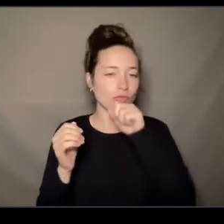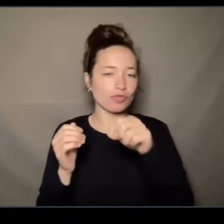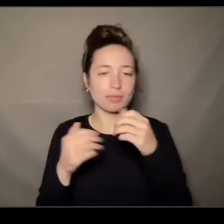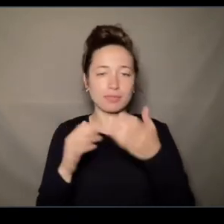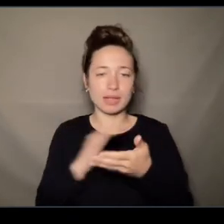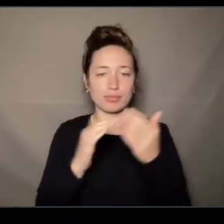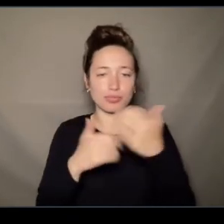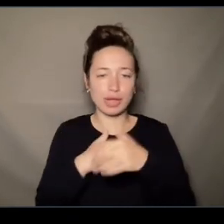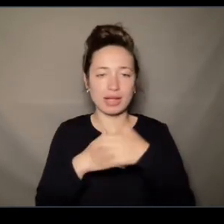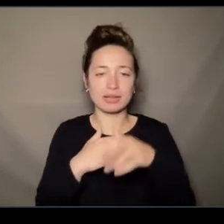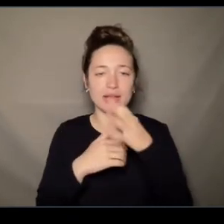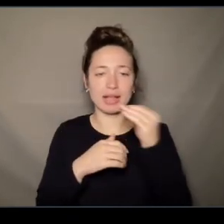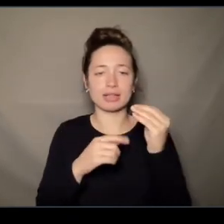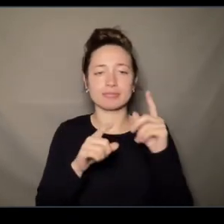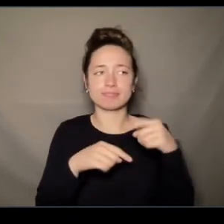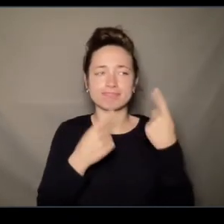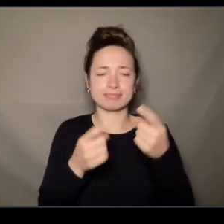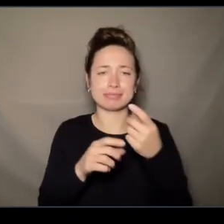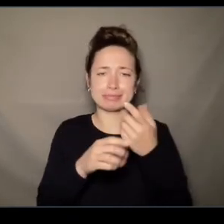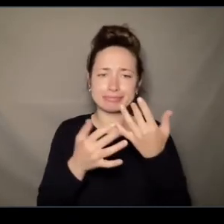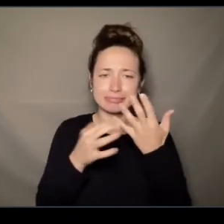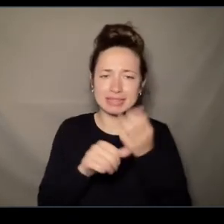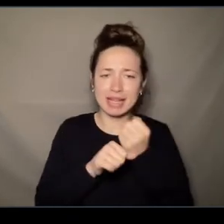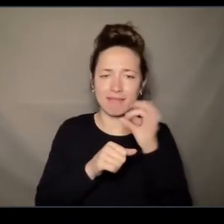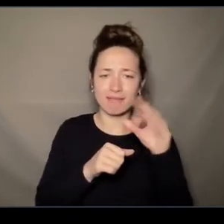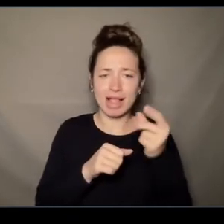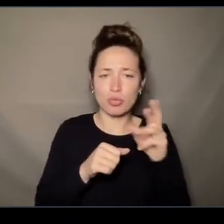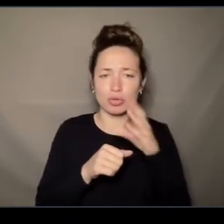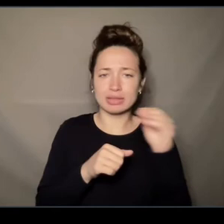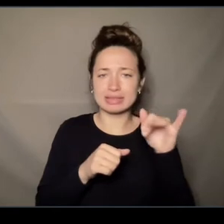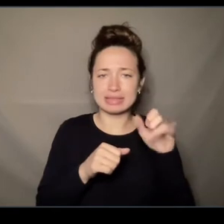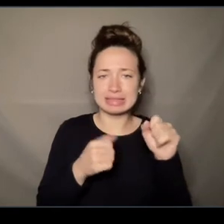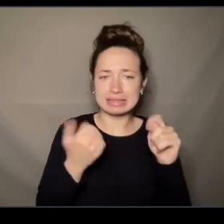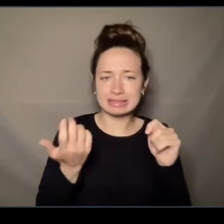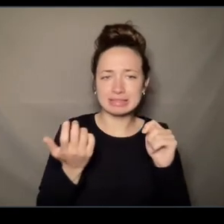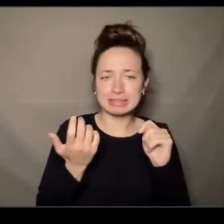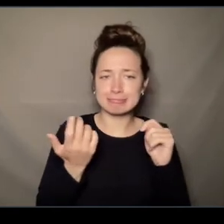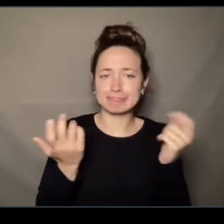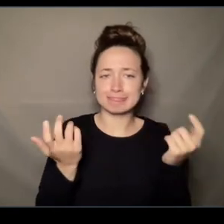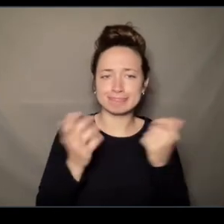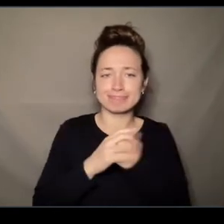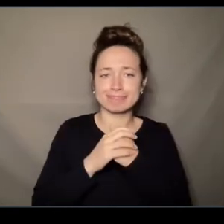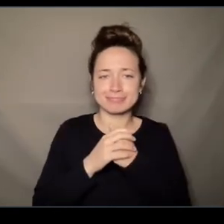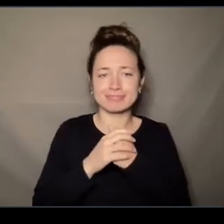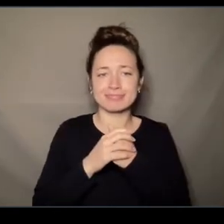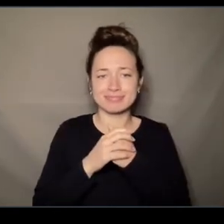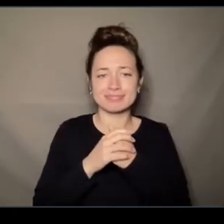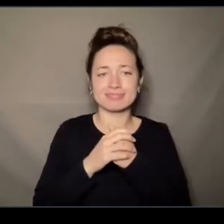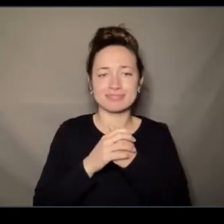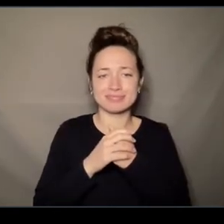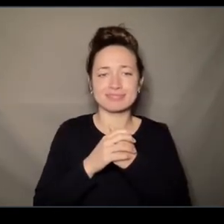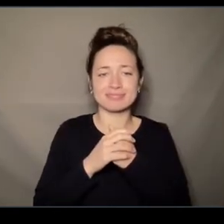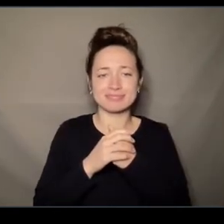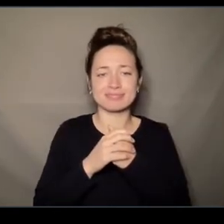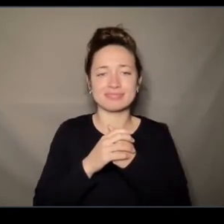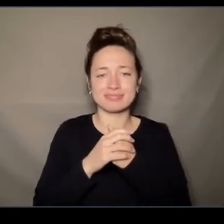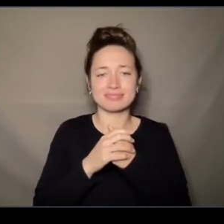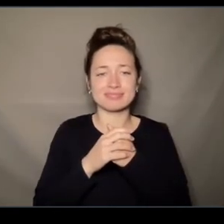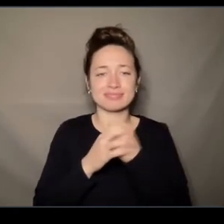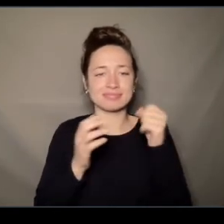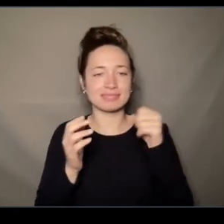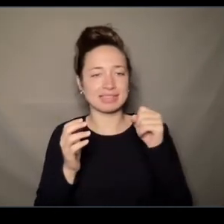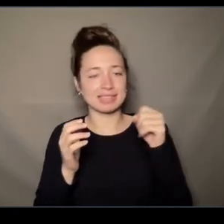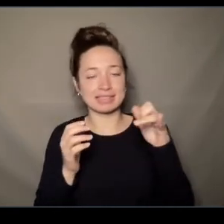to make bread, and it's taken a while to get enough flour and yeast. And yeast. Gosh.